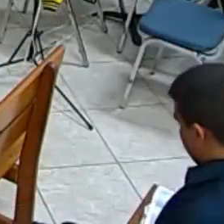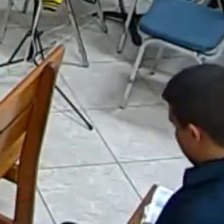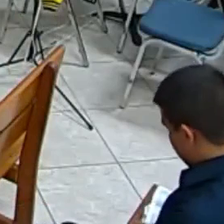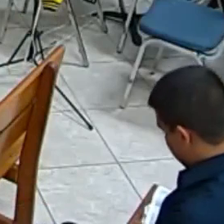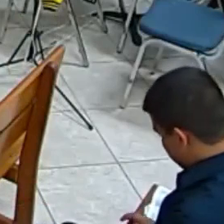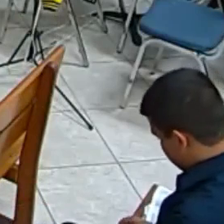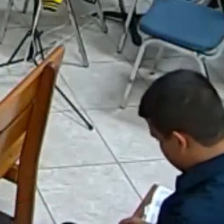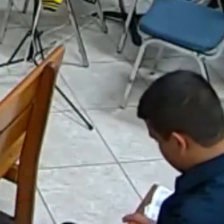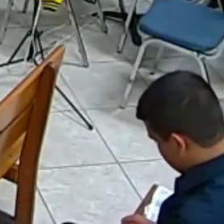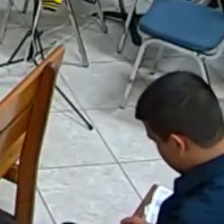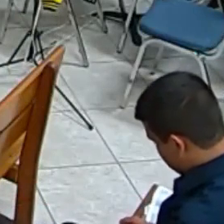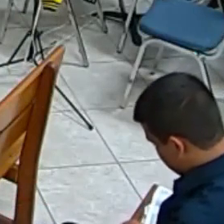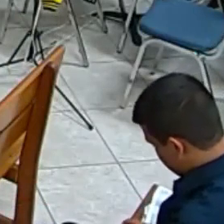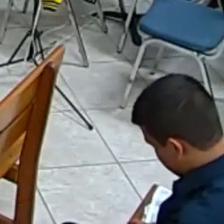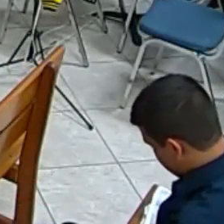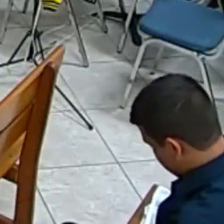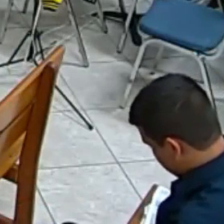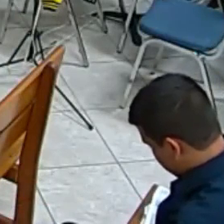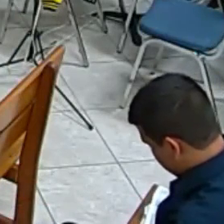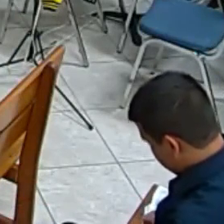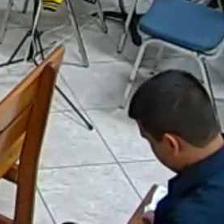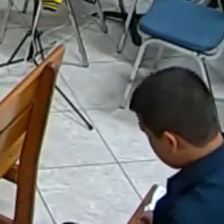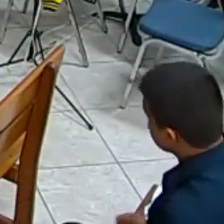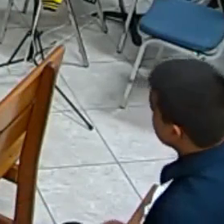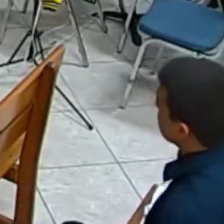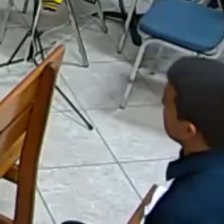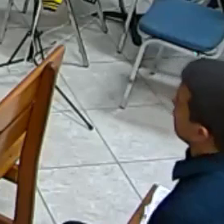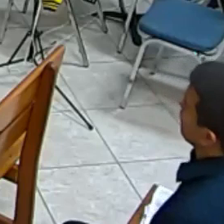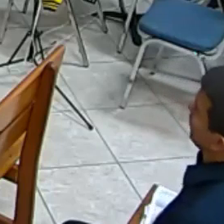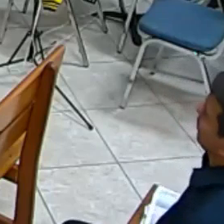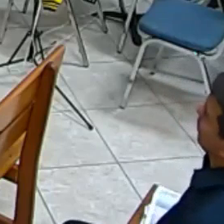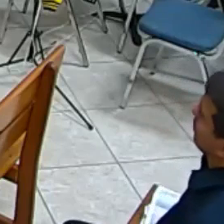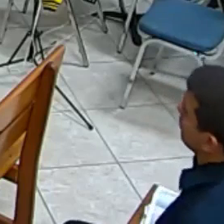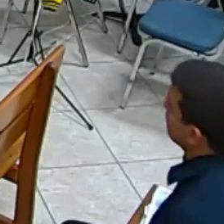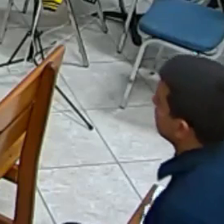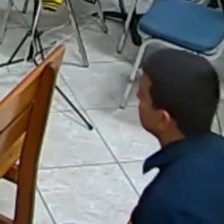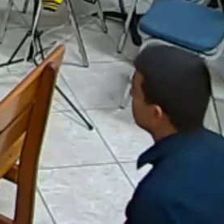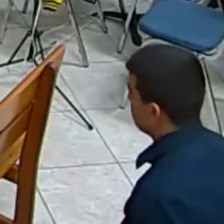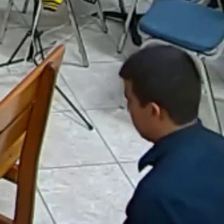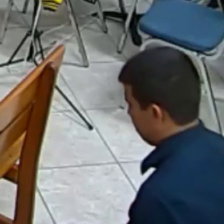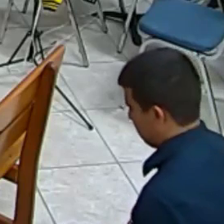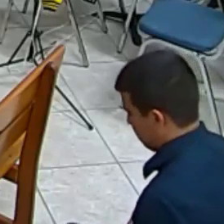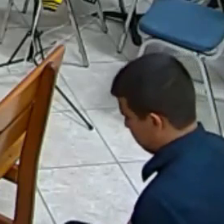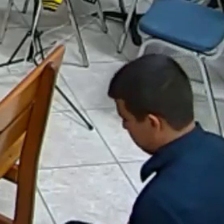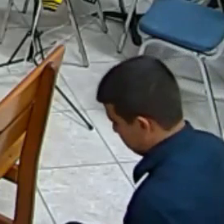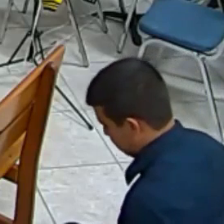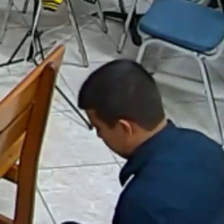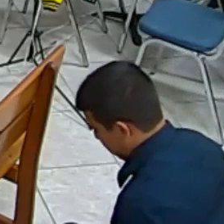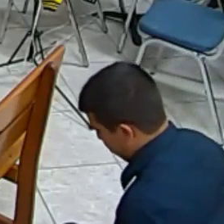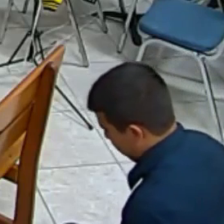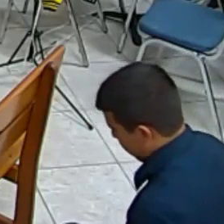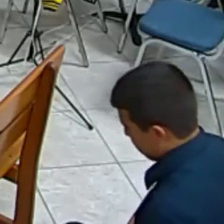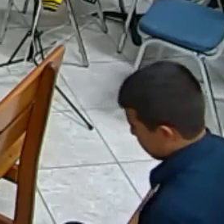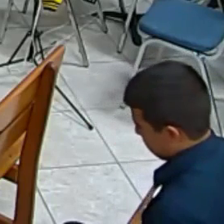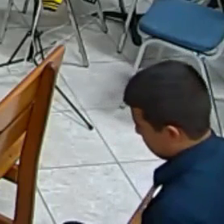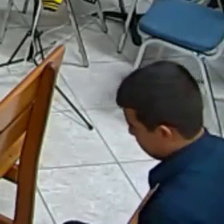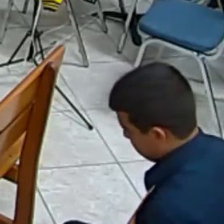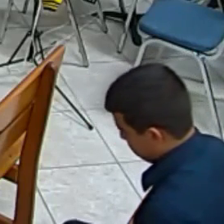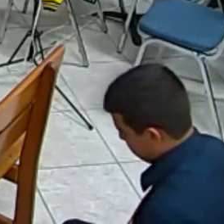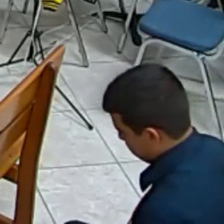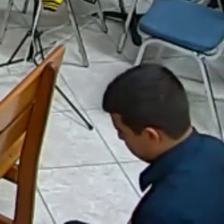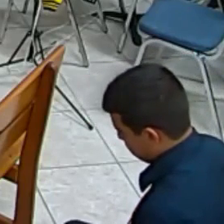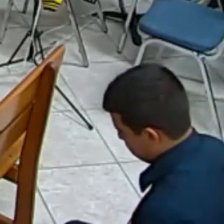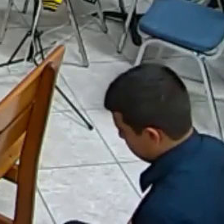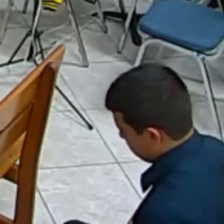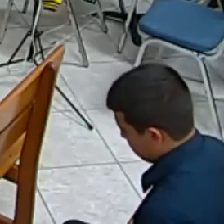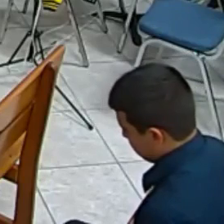Tonight we're going to have the service, normal service, 7:30 in the churches. The brethren, please pay